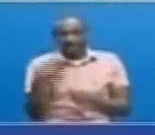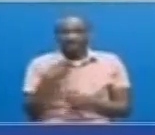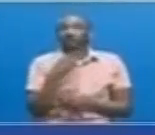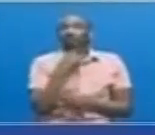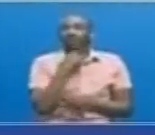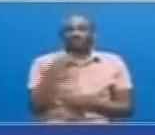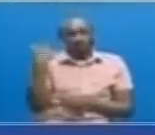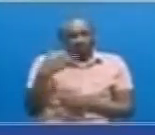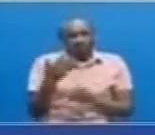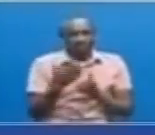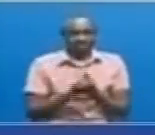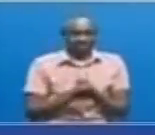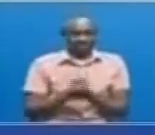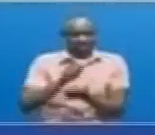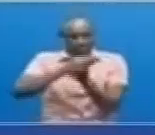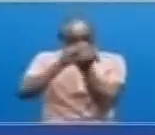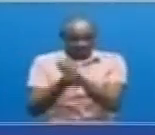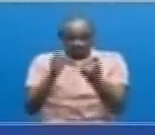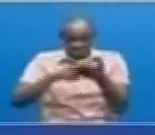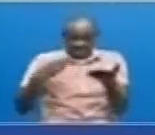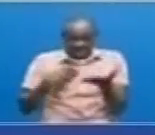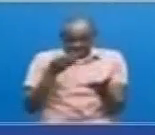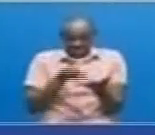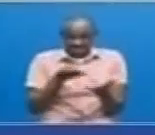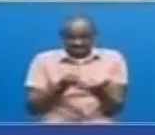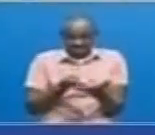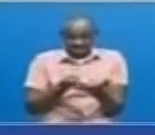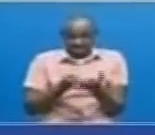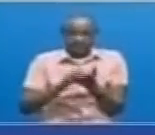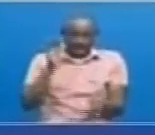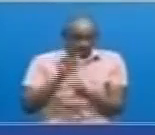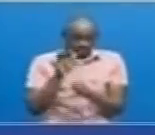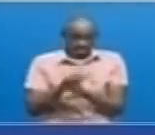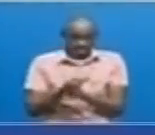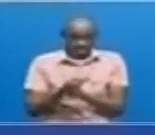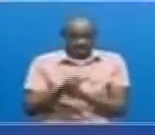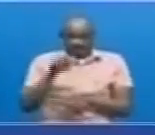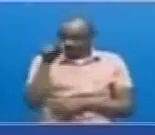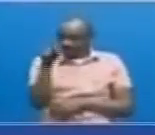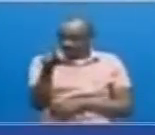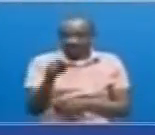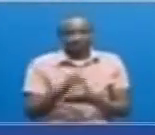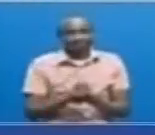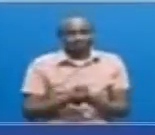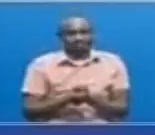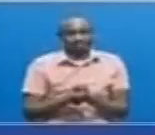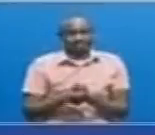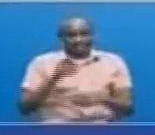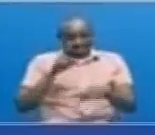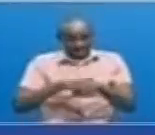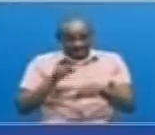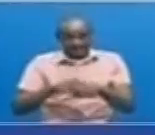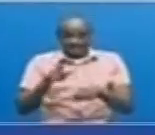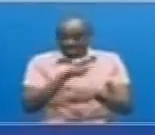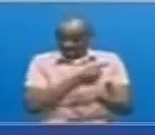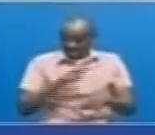always turn the little I had into so much. And at a point in time, you know, when landlords